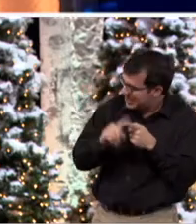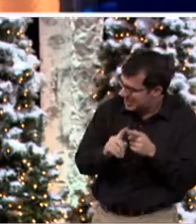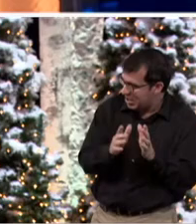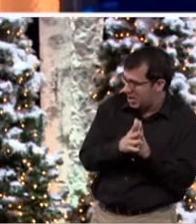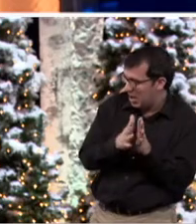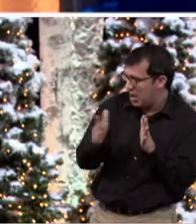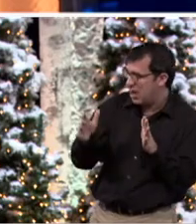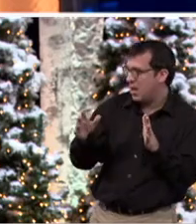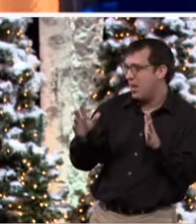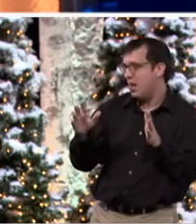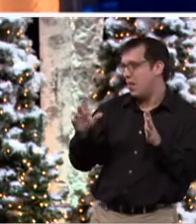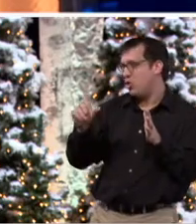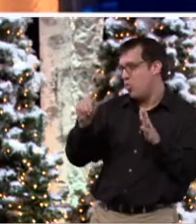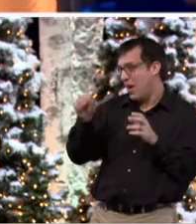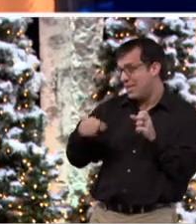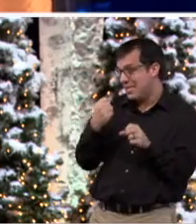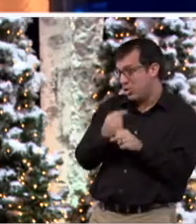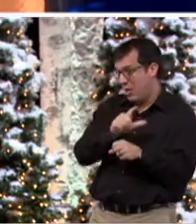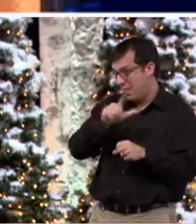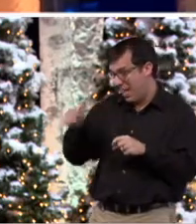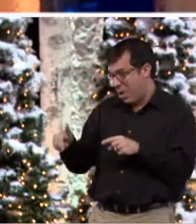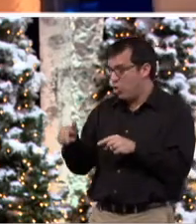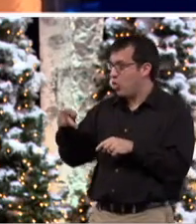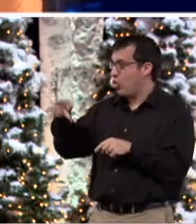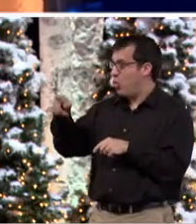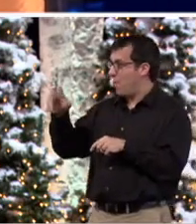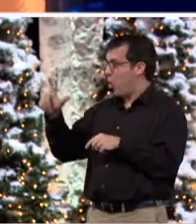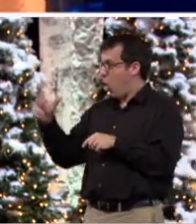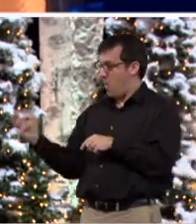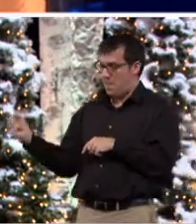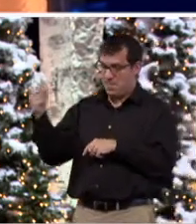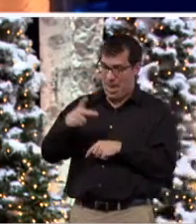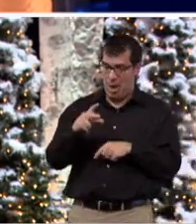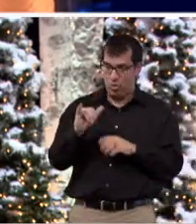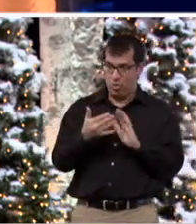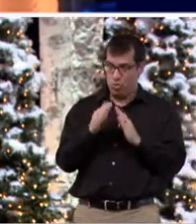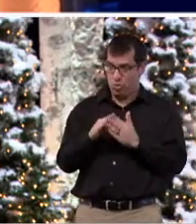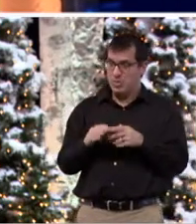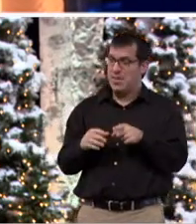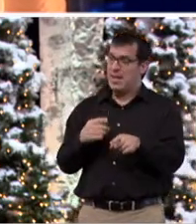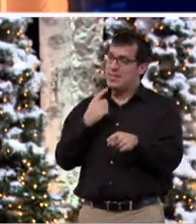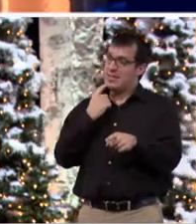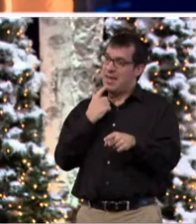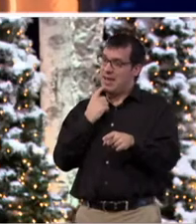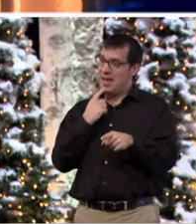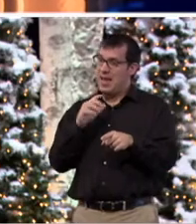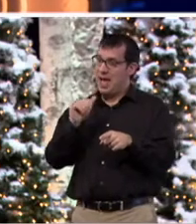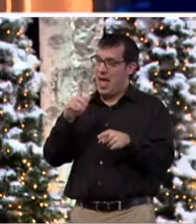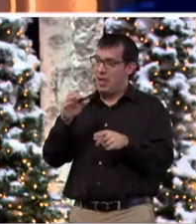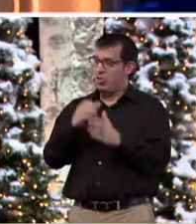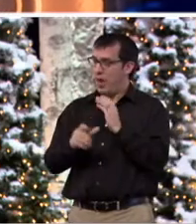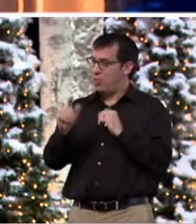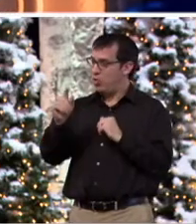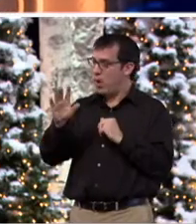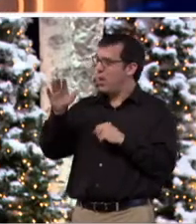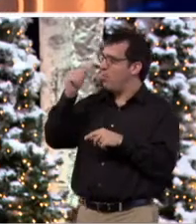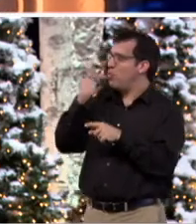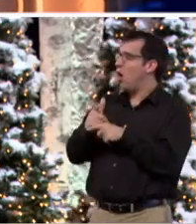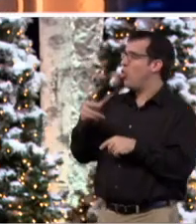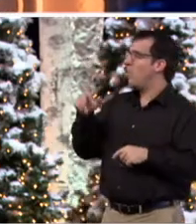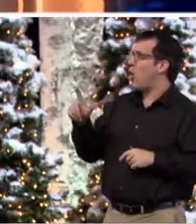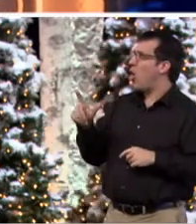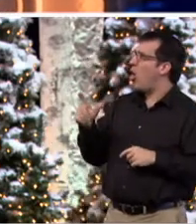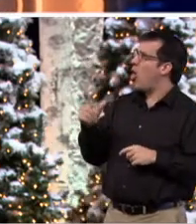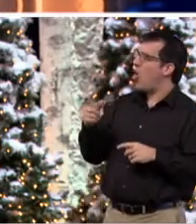up to about 20 years later when Paul returns to Jerusalem and they say in Acts 20, Brother Paul,